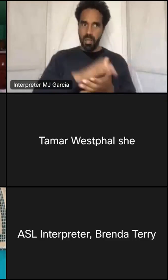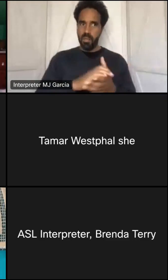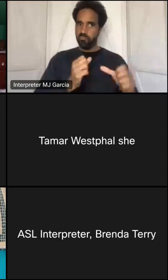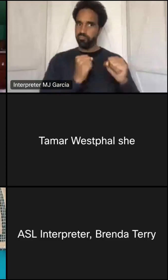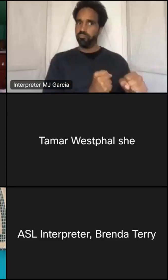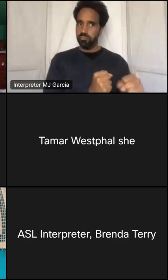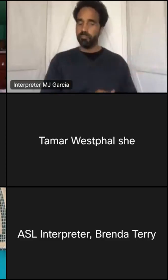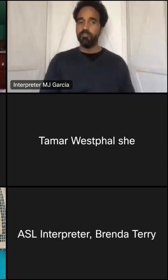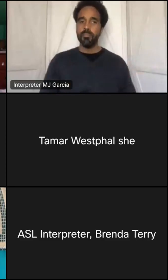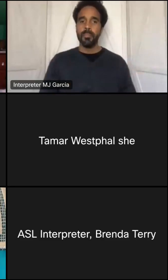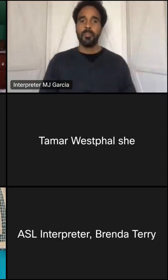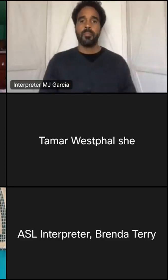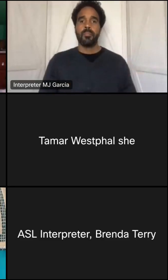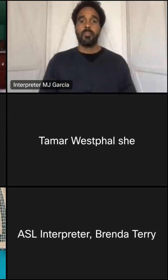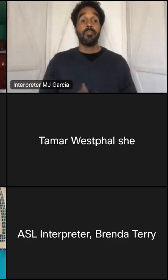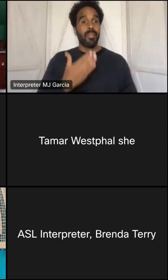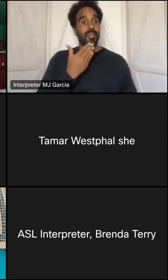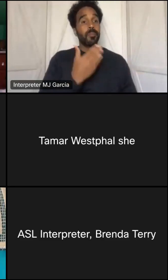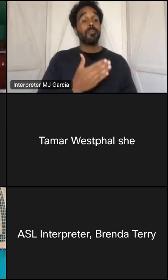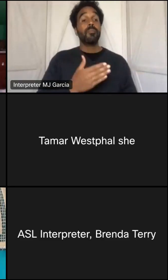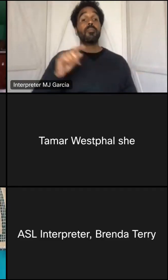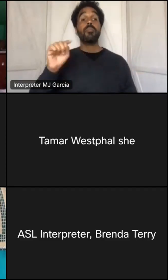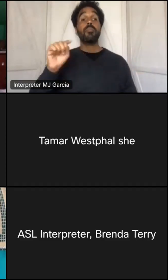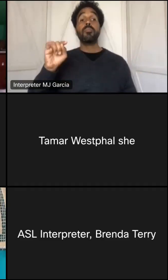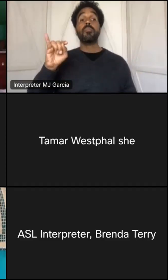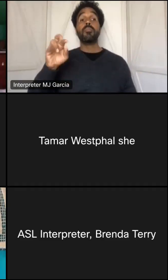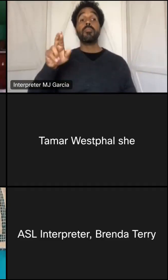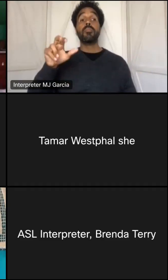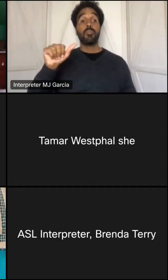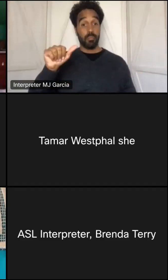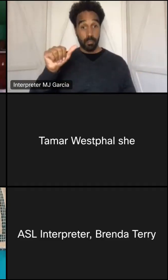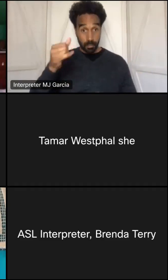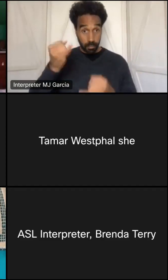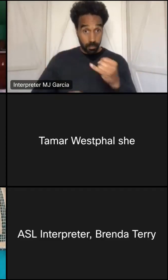Thank you so much. Tiara, last words from you?